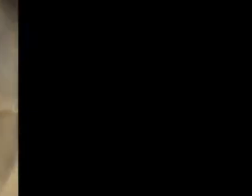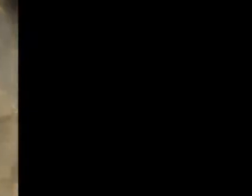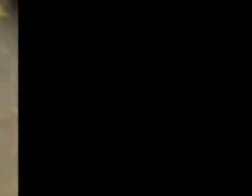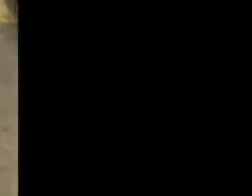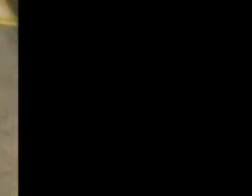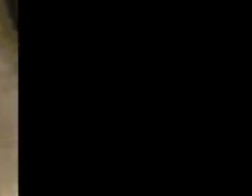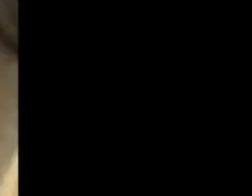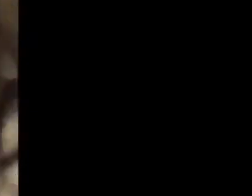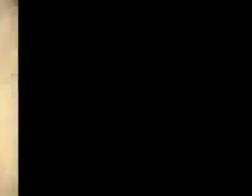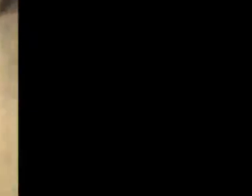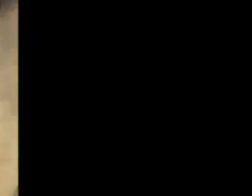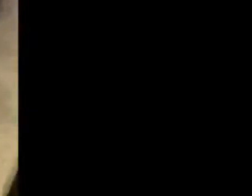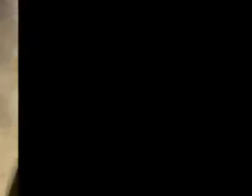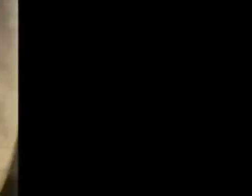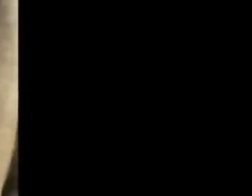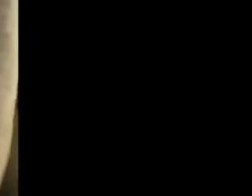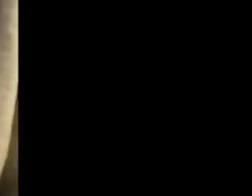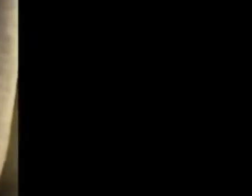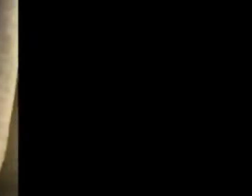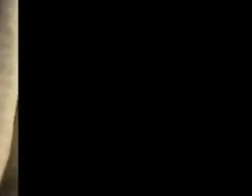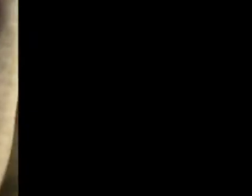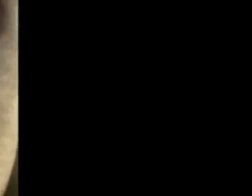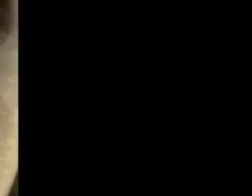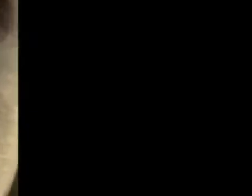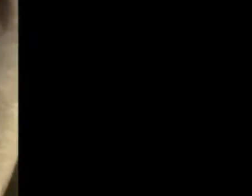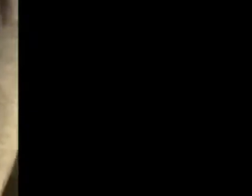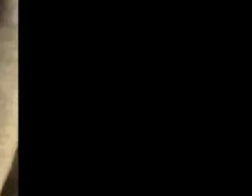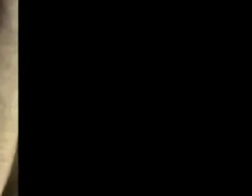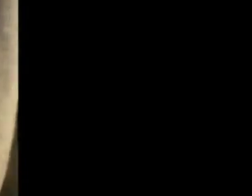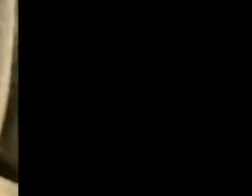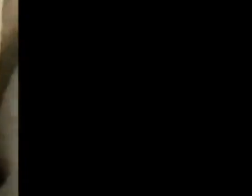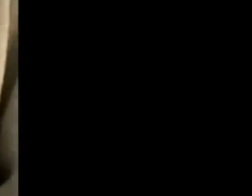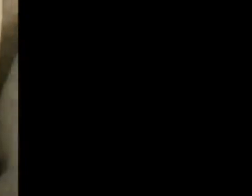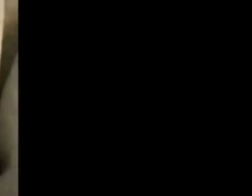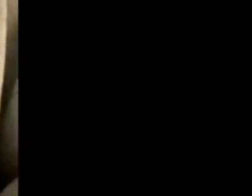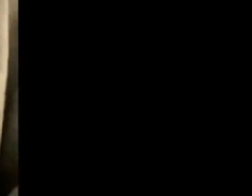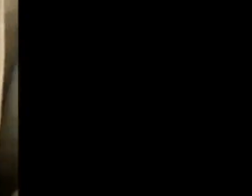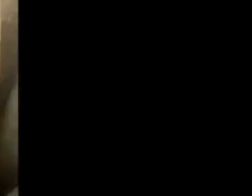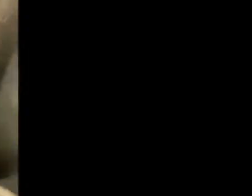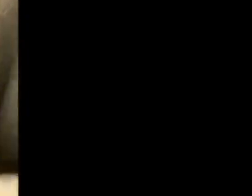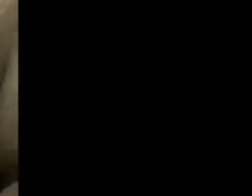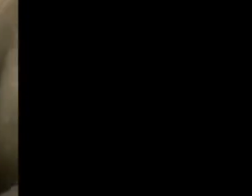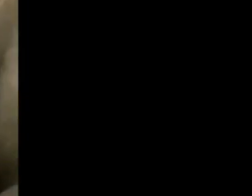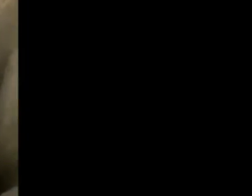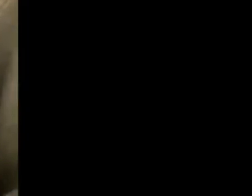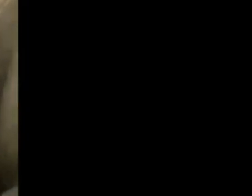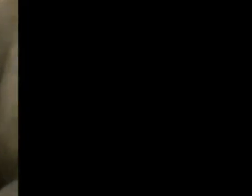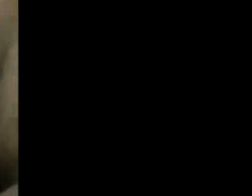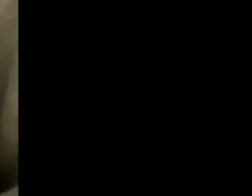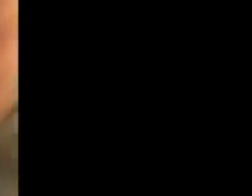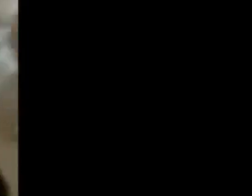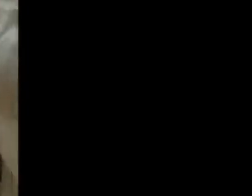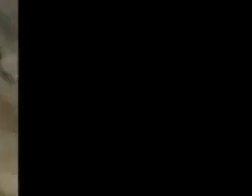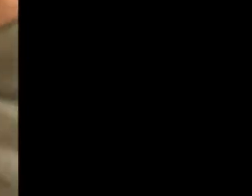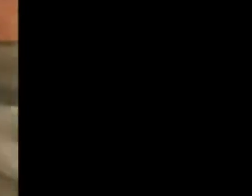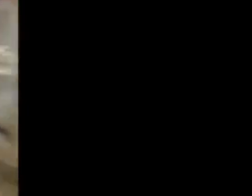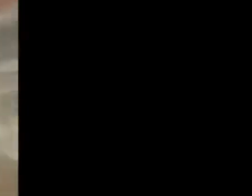We also want to remind you that through this month, on the 12th and 26th of July, we are doing panel